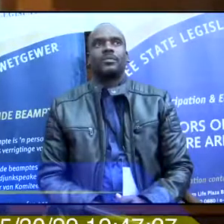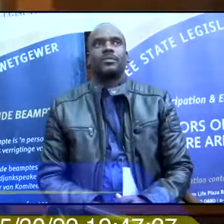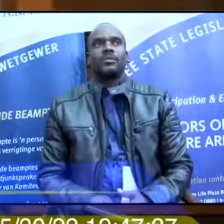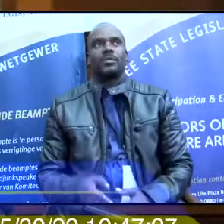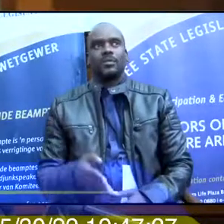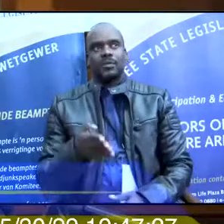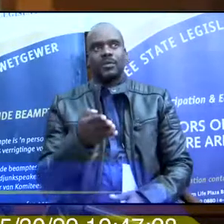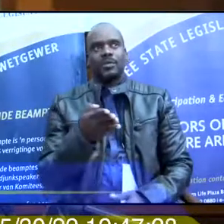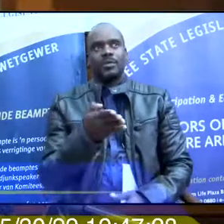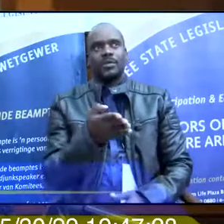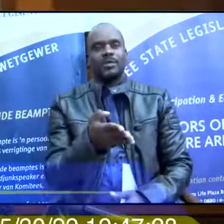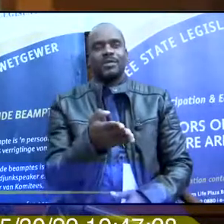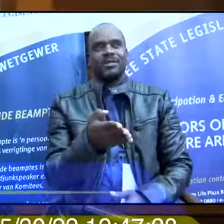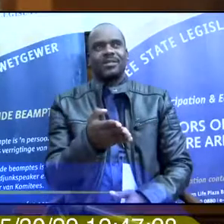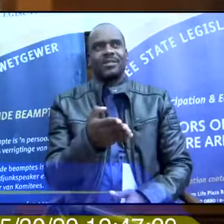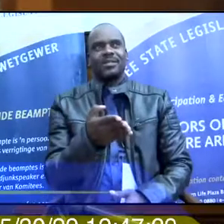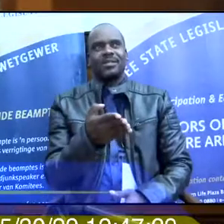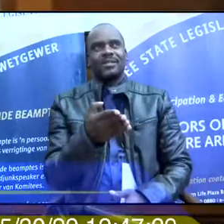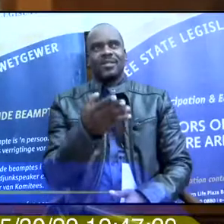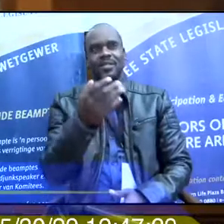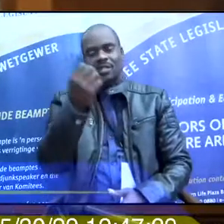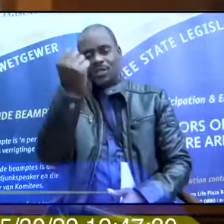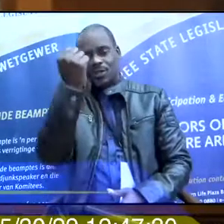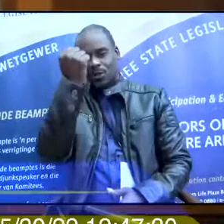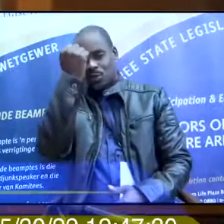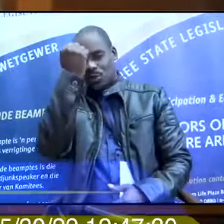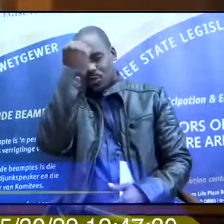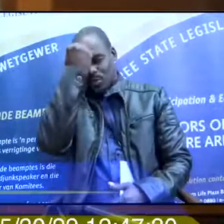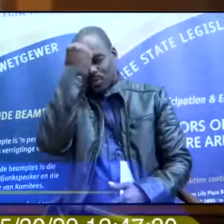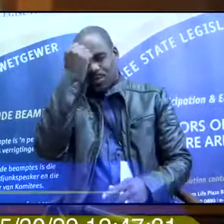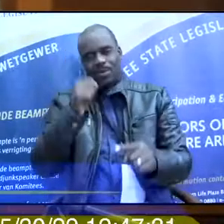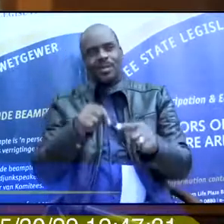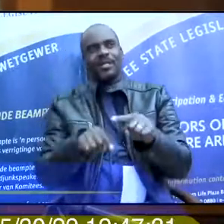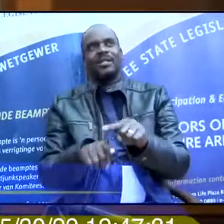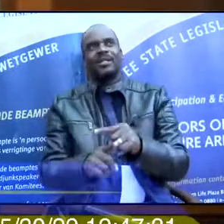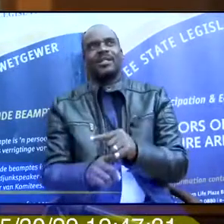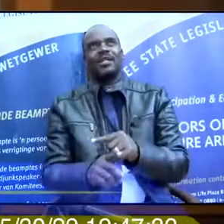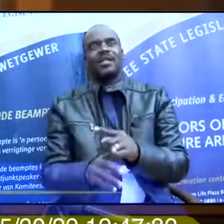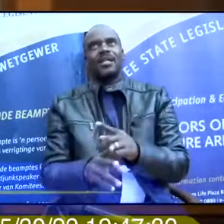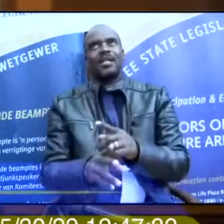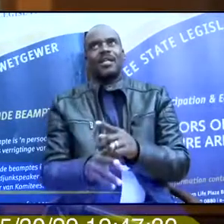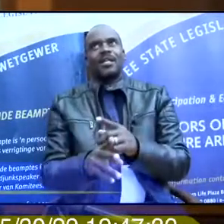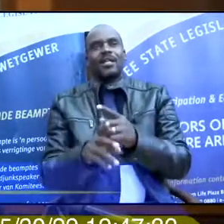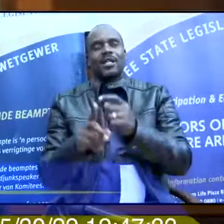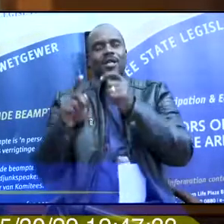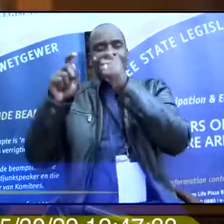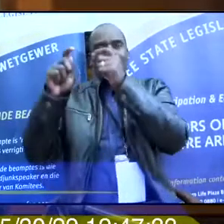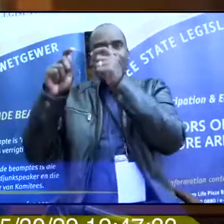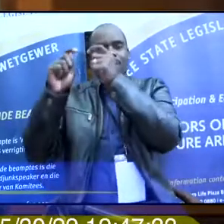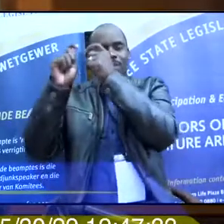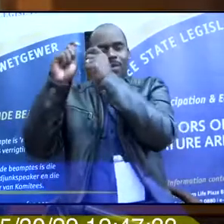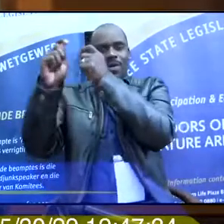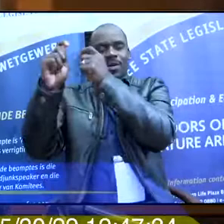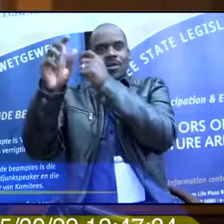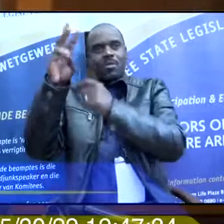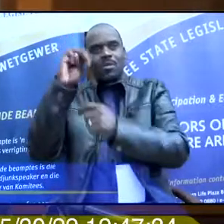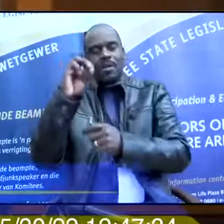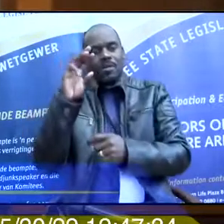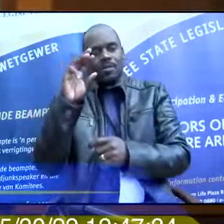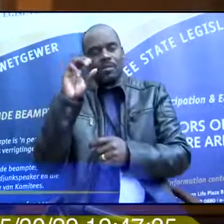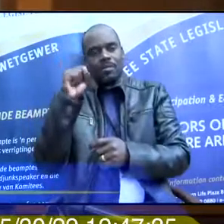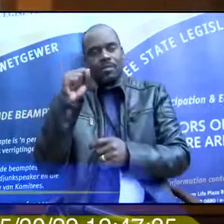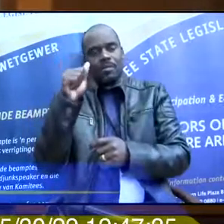as the topics said in honorable massage we were saying local